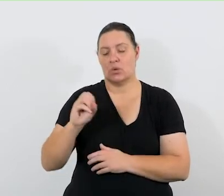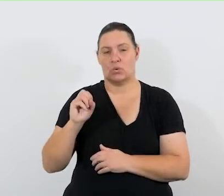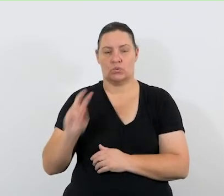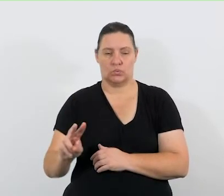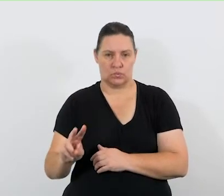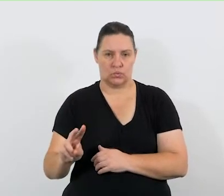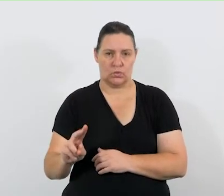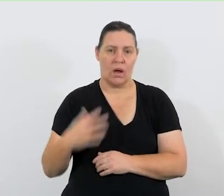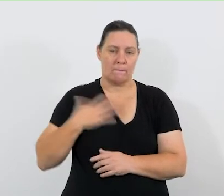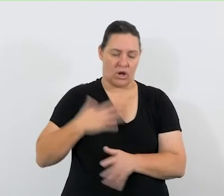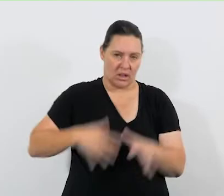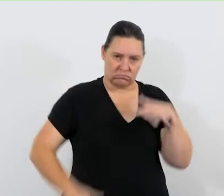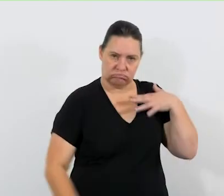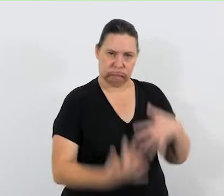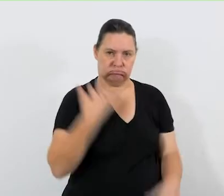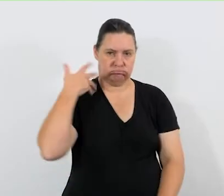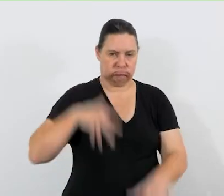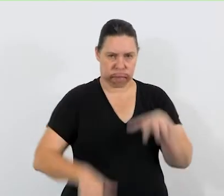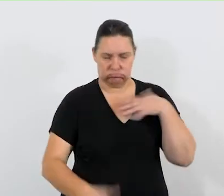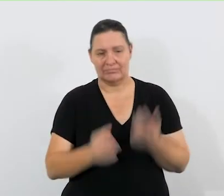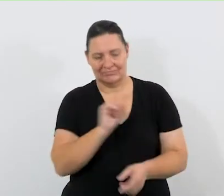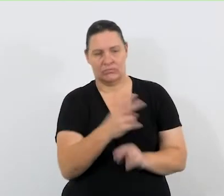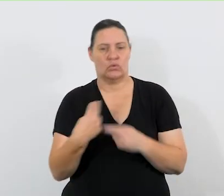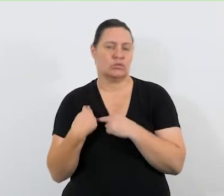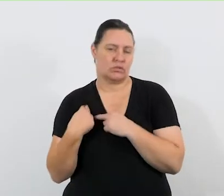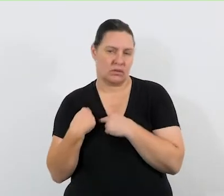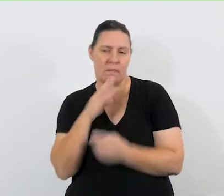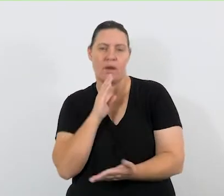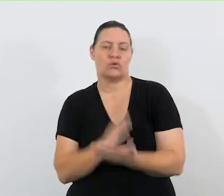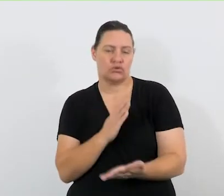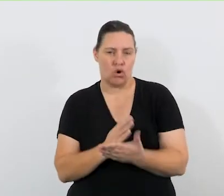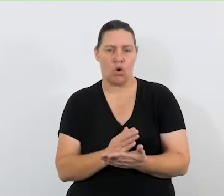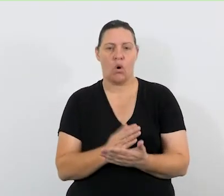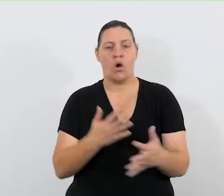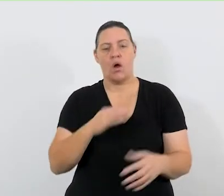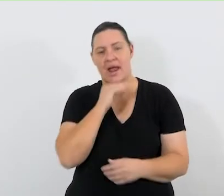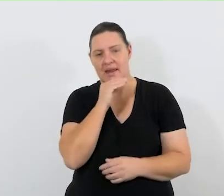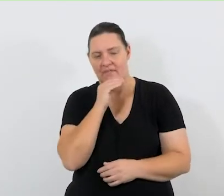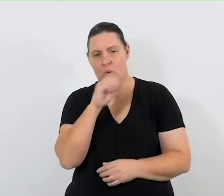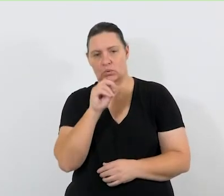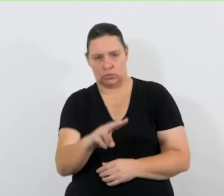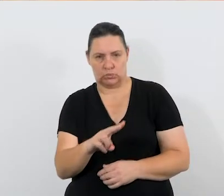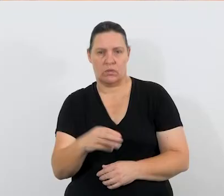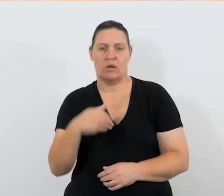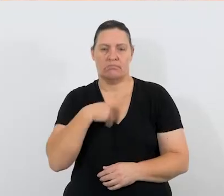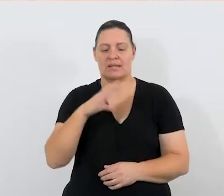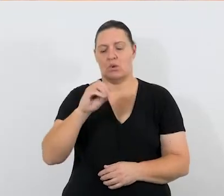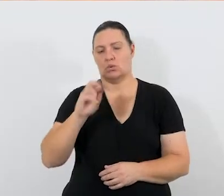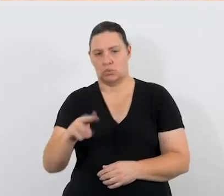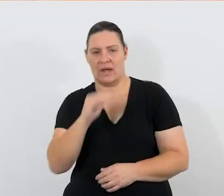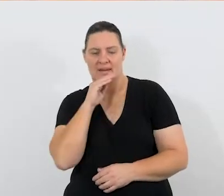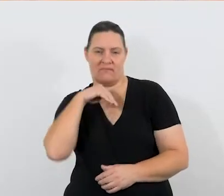and carbon dioxide throughout the body. So that is what they are doing. They're making sure we have enough oxygen, enough carbon